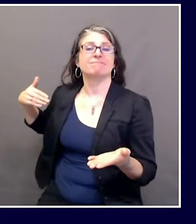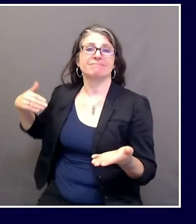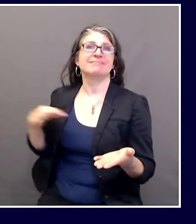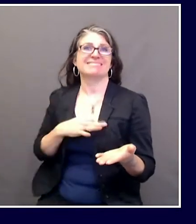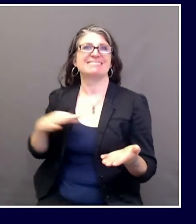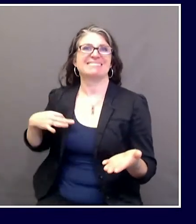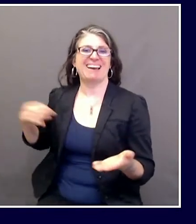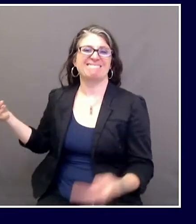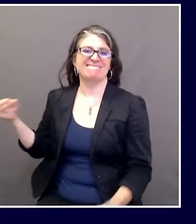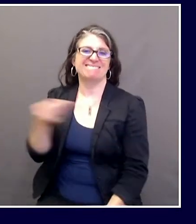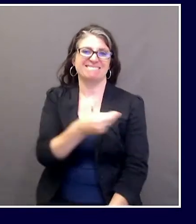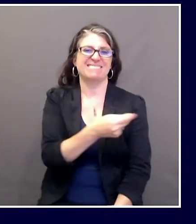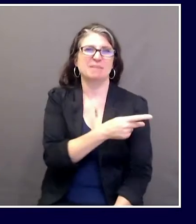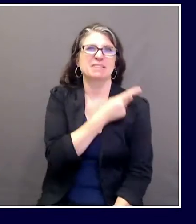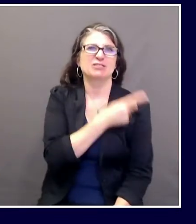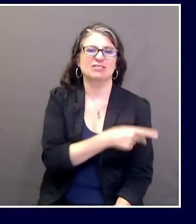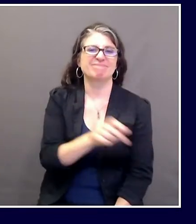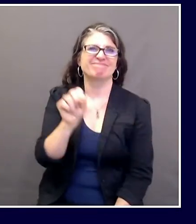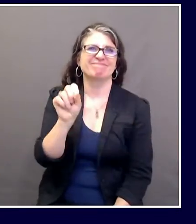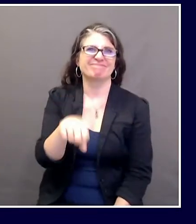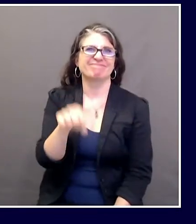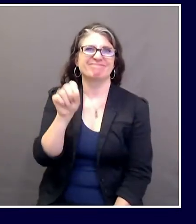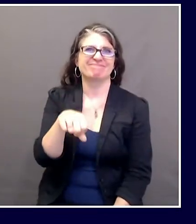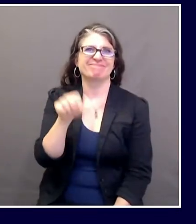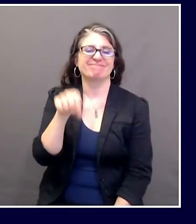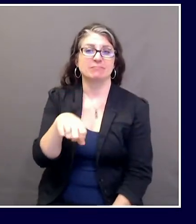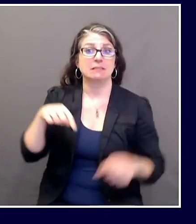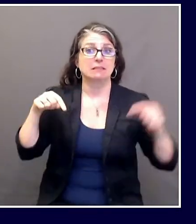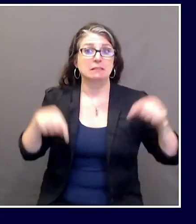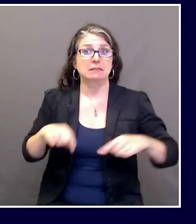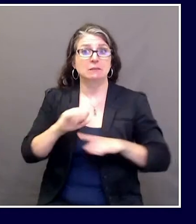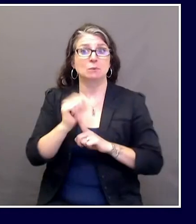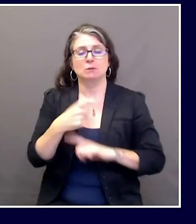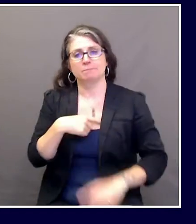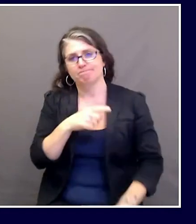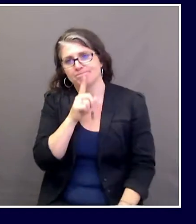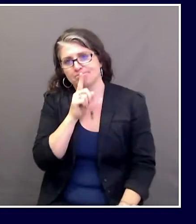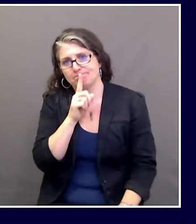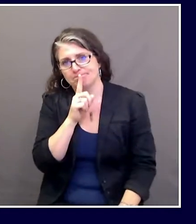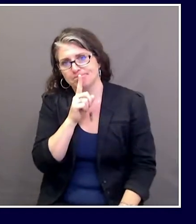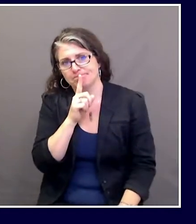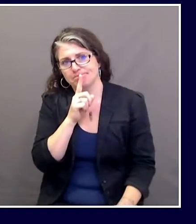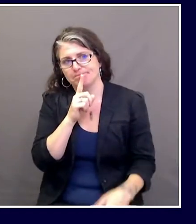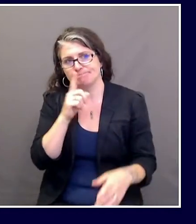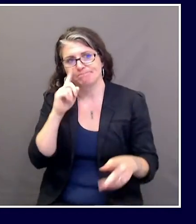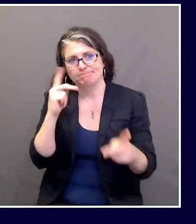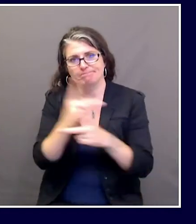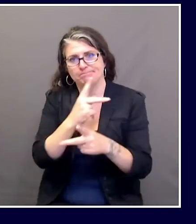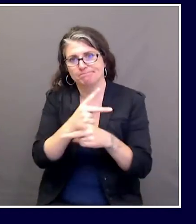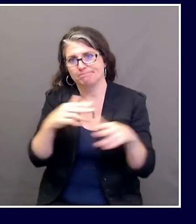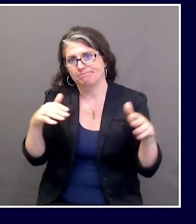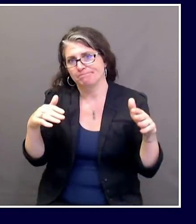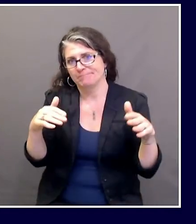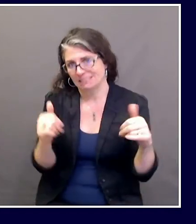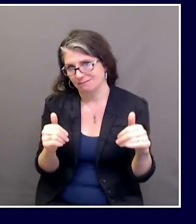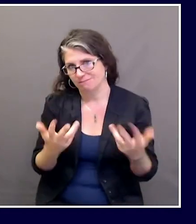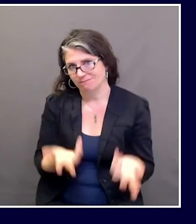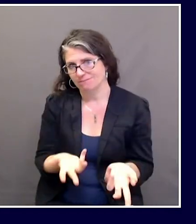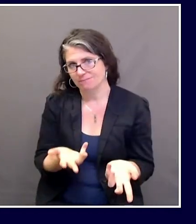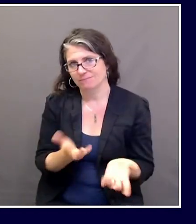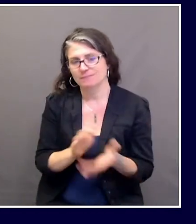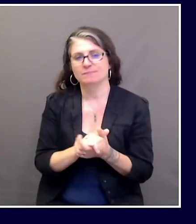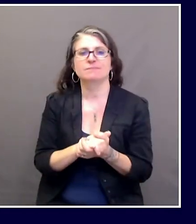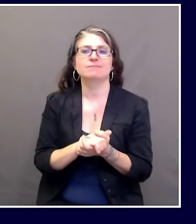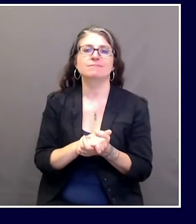yet. That's, again, one of the key questions of the outbreak investigation. Great, thank you. Let me go over